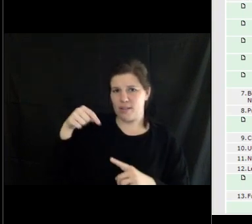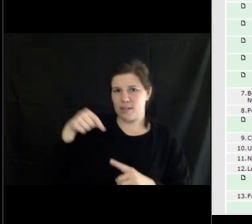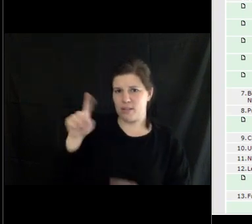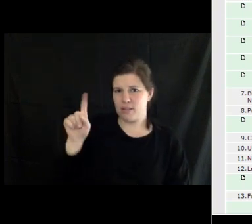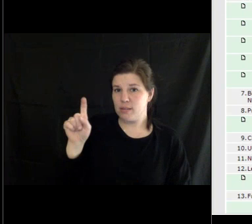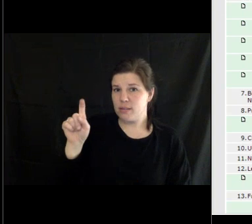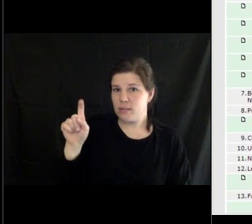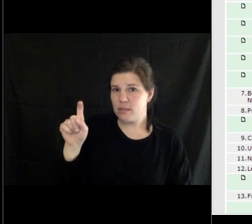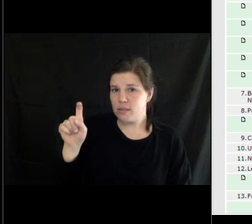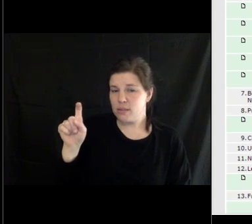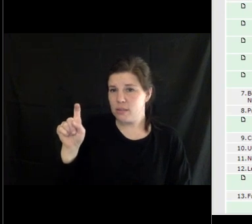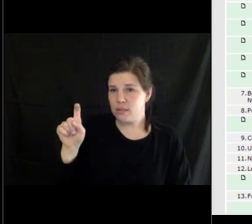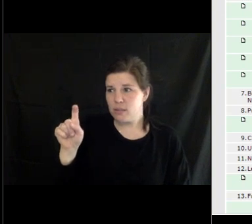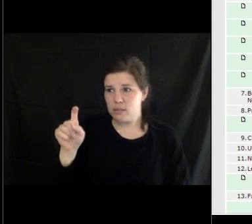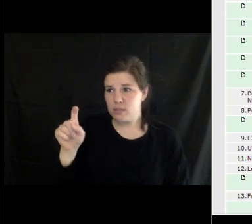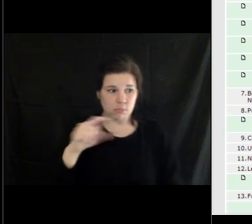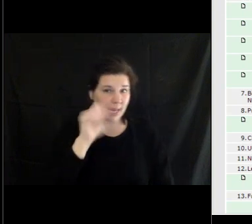Council?